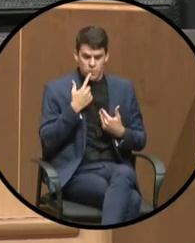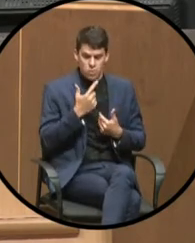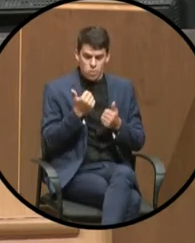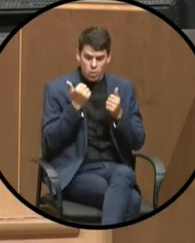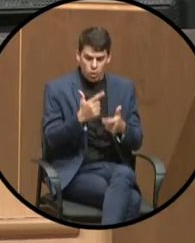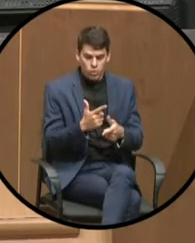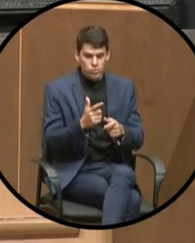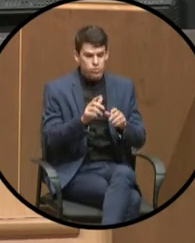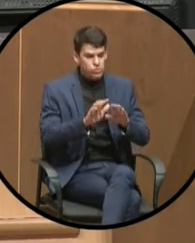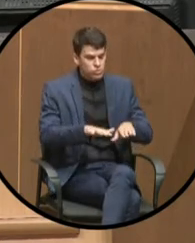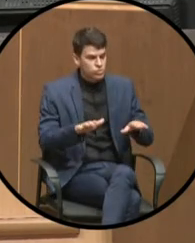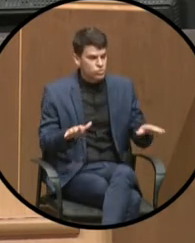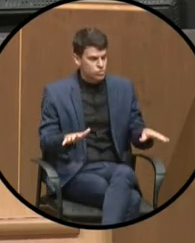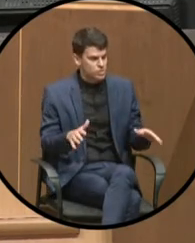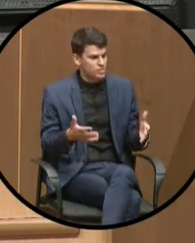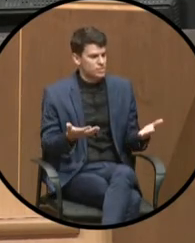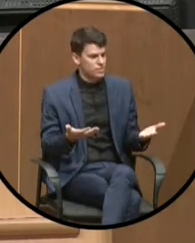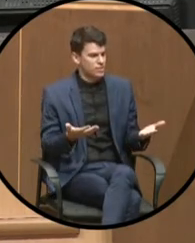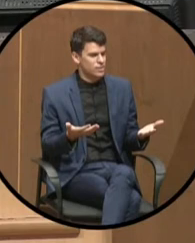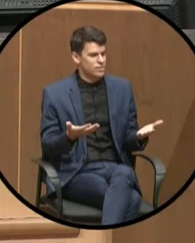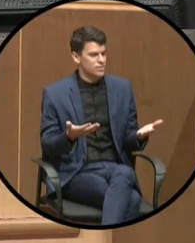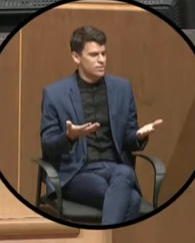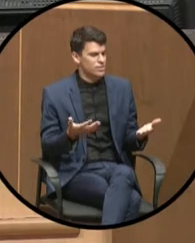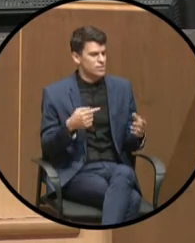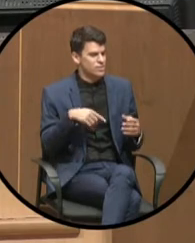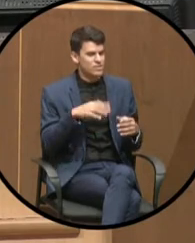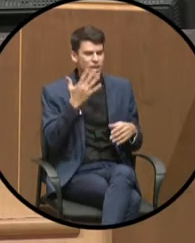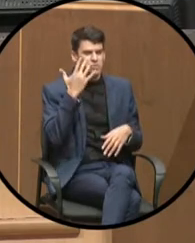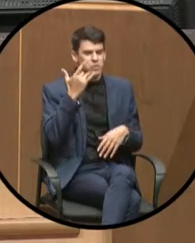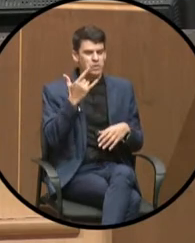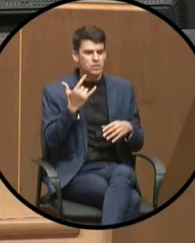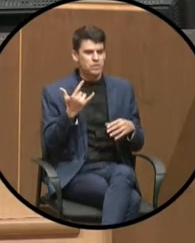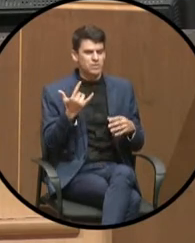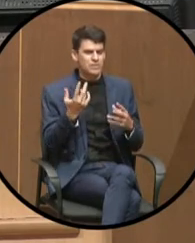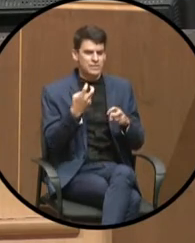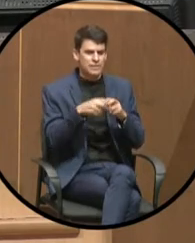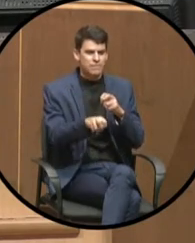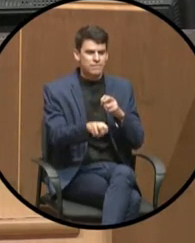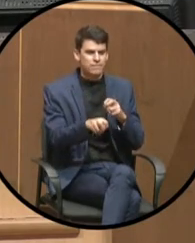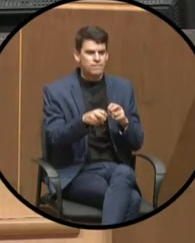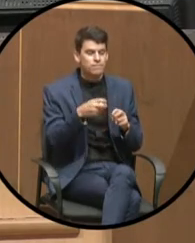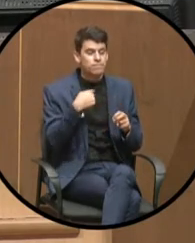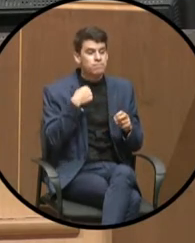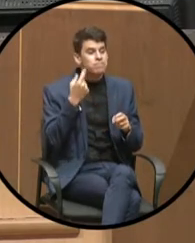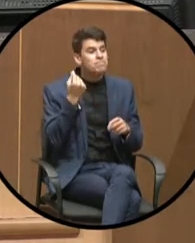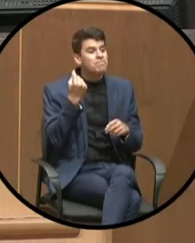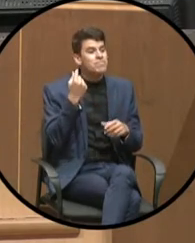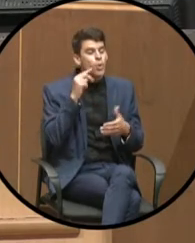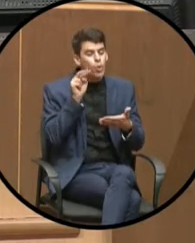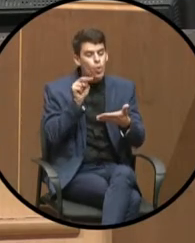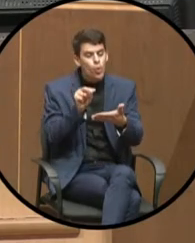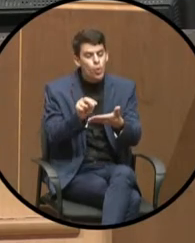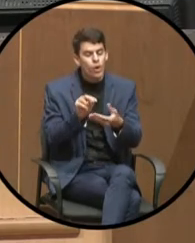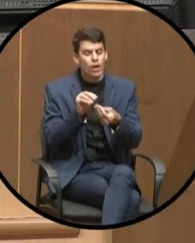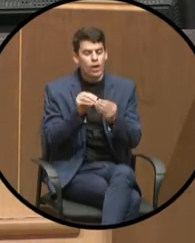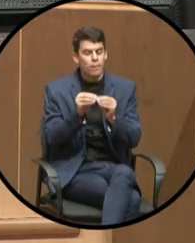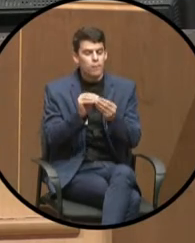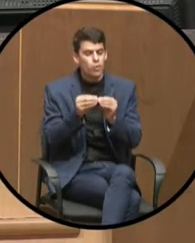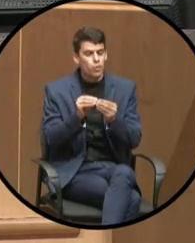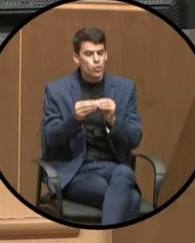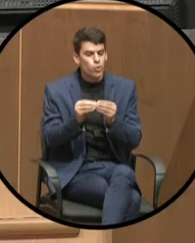child makes this more difficult. I look at the numbers out there, the number of